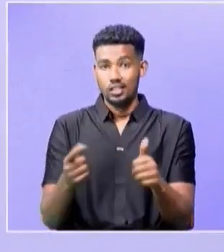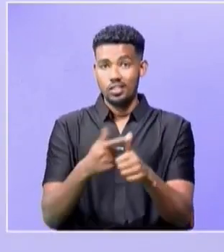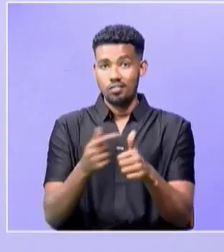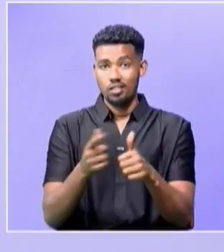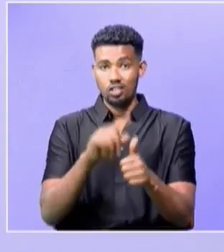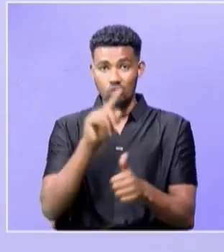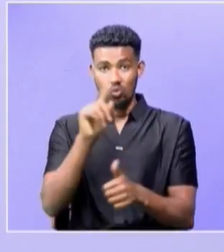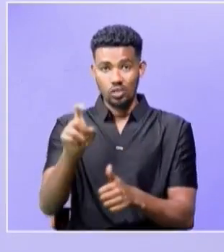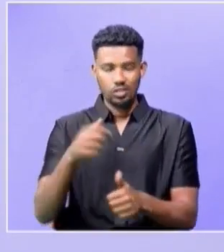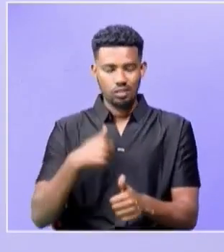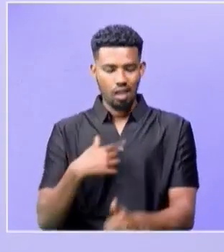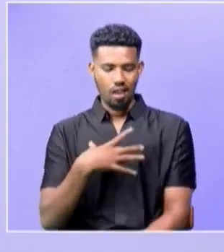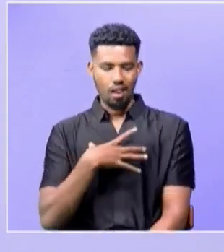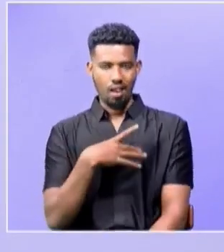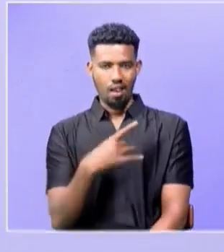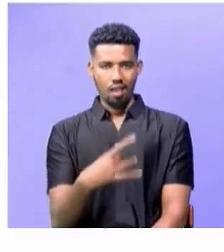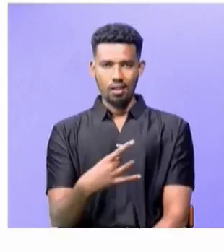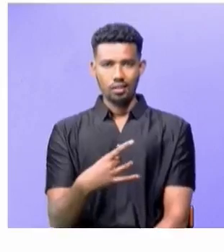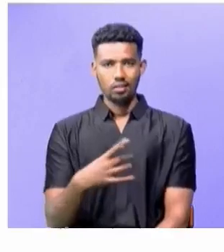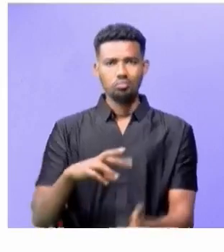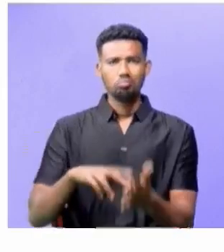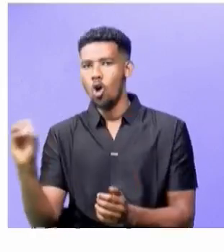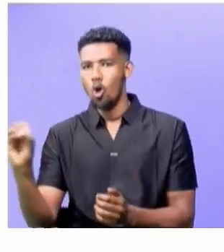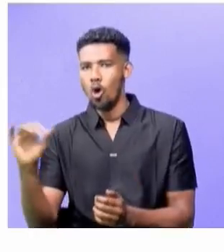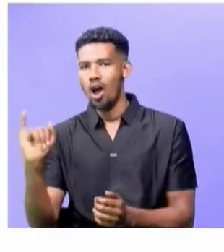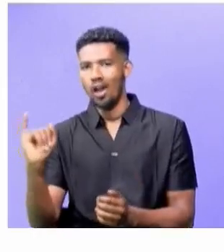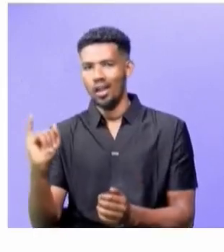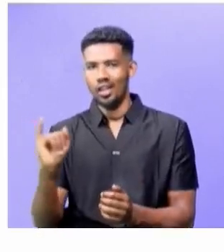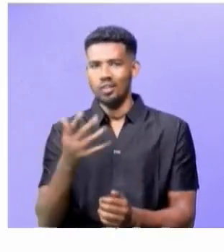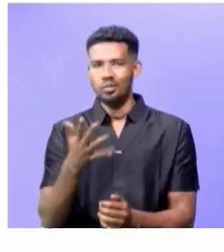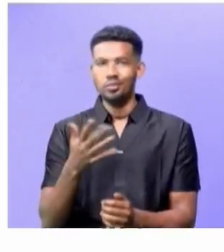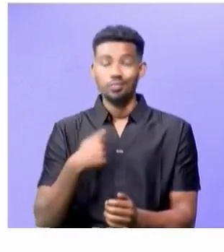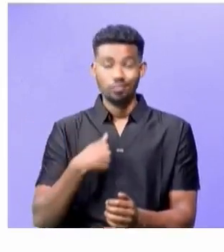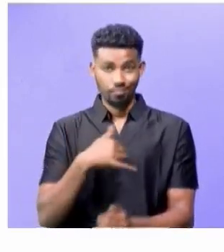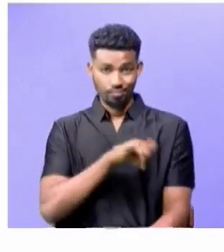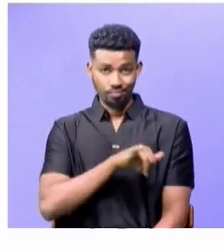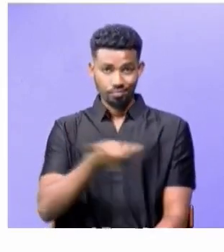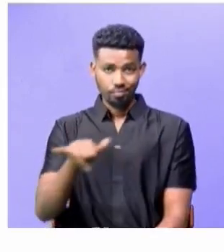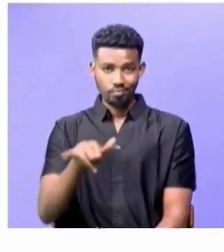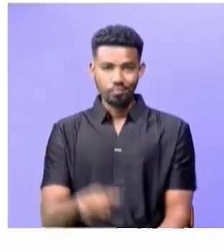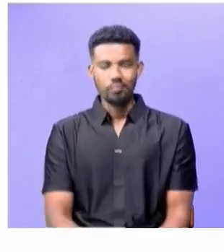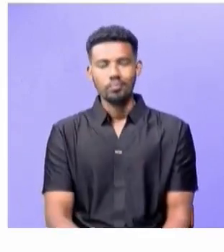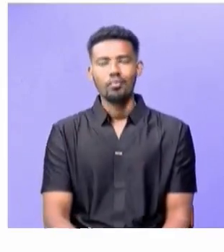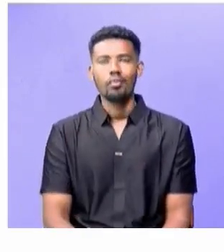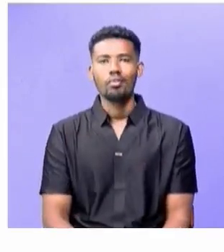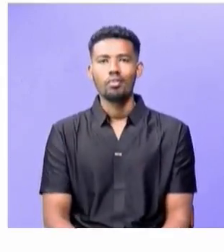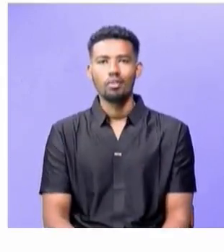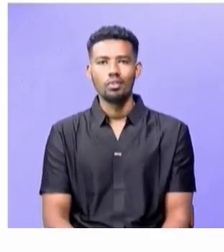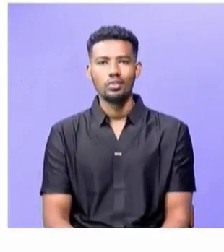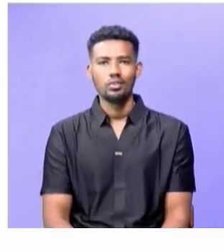like. I like, we can say what? So, do I?